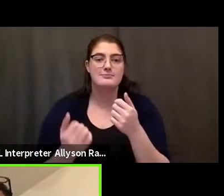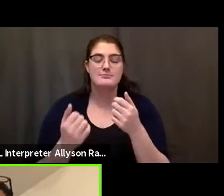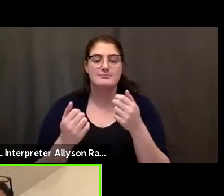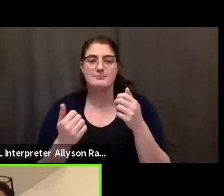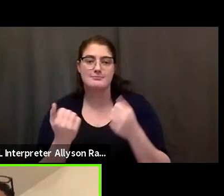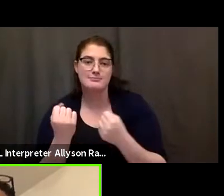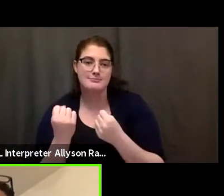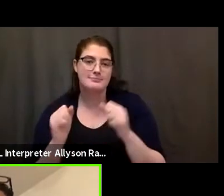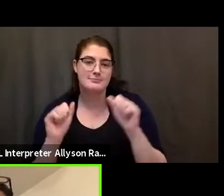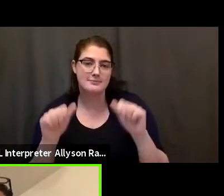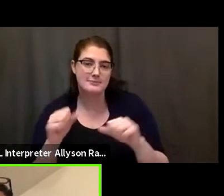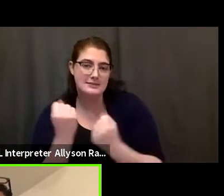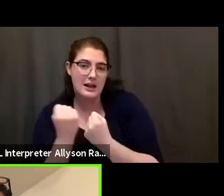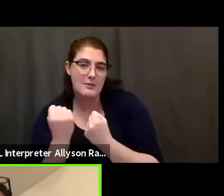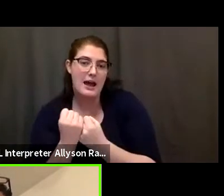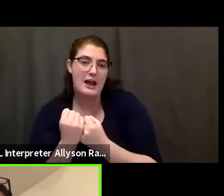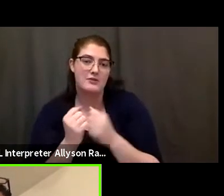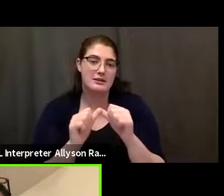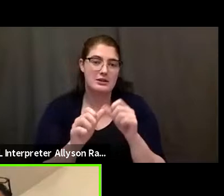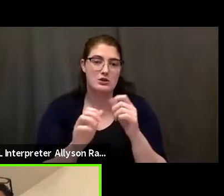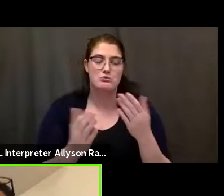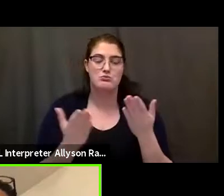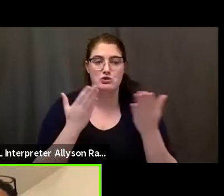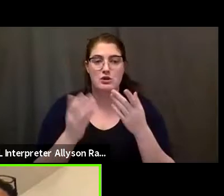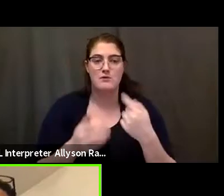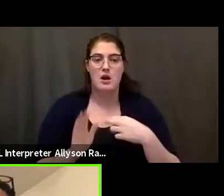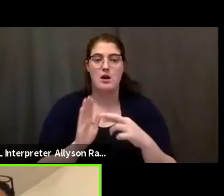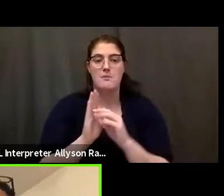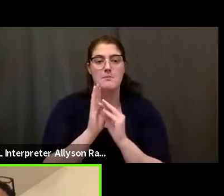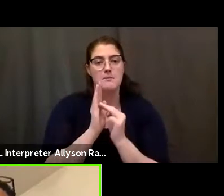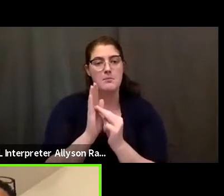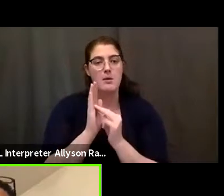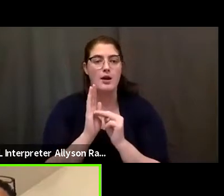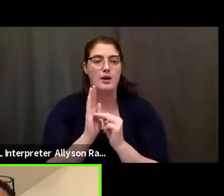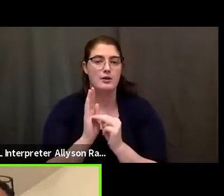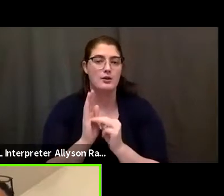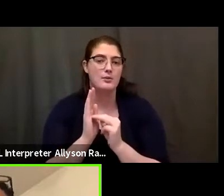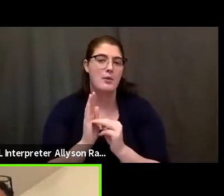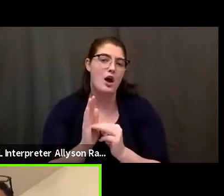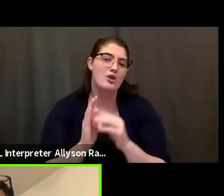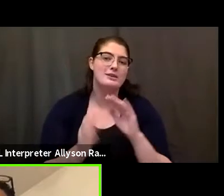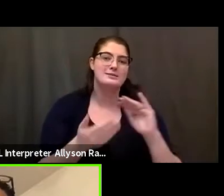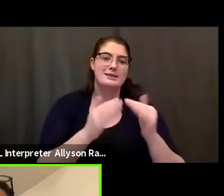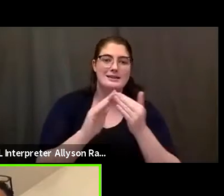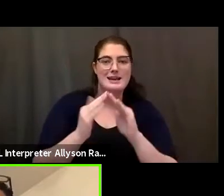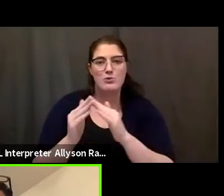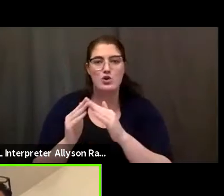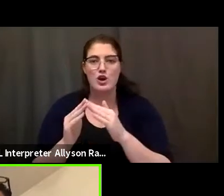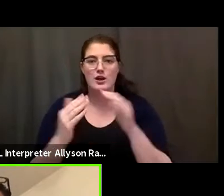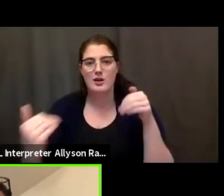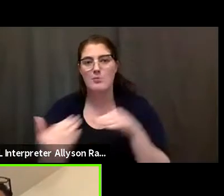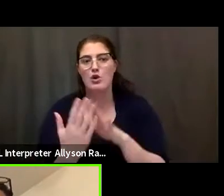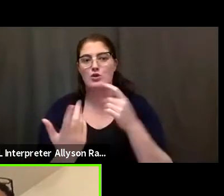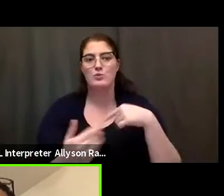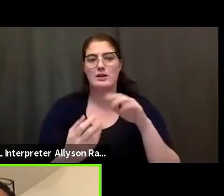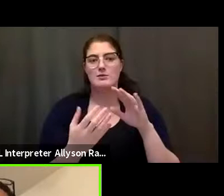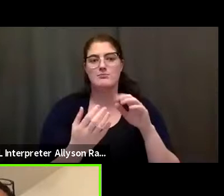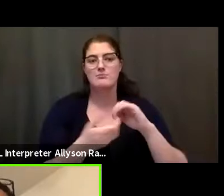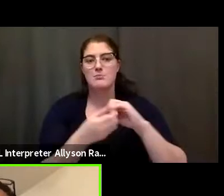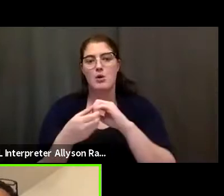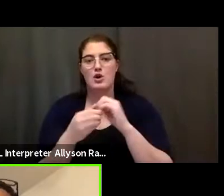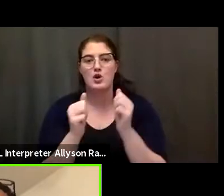serve. Our model is really more so of a neighborhood approach where we partner with various community